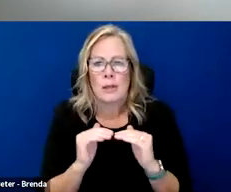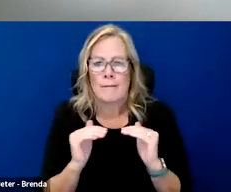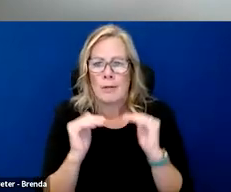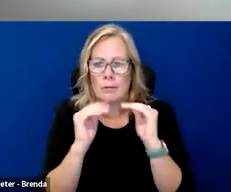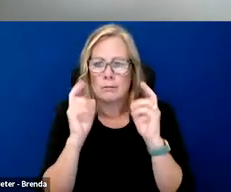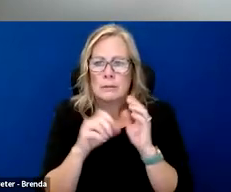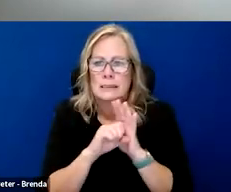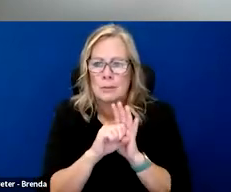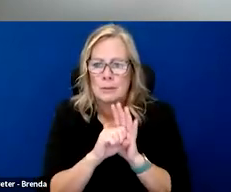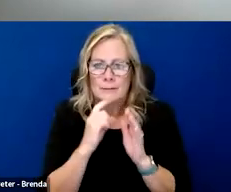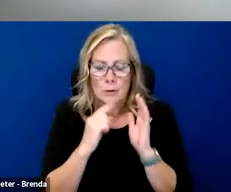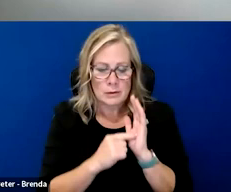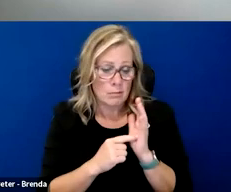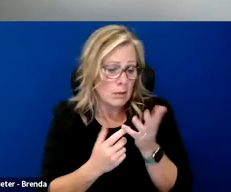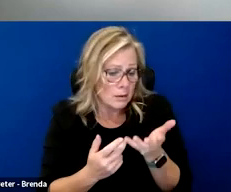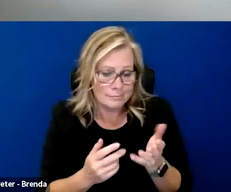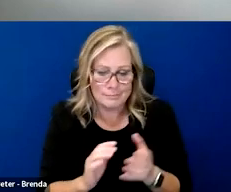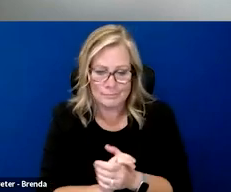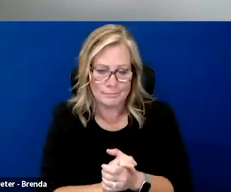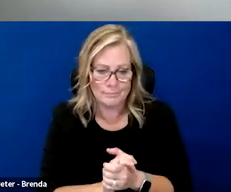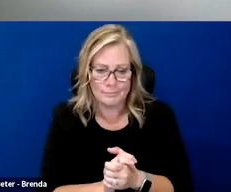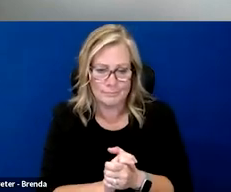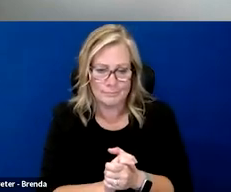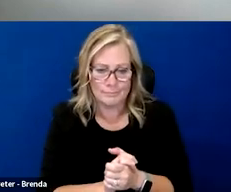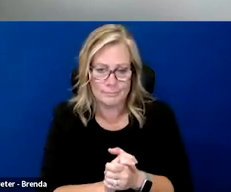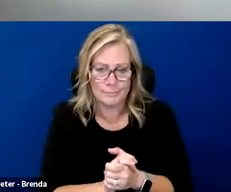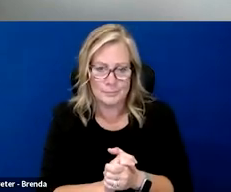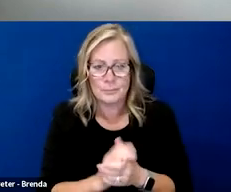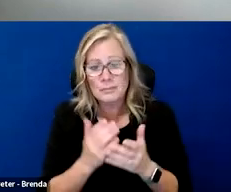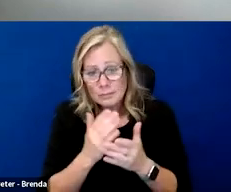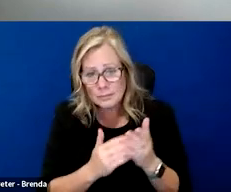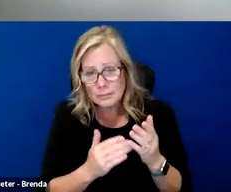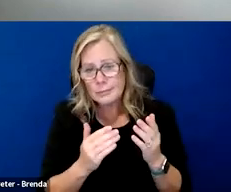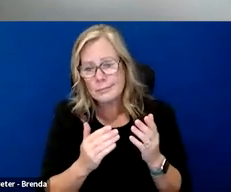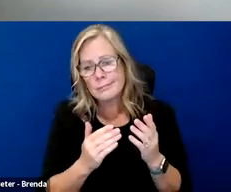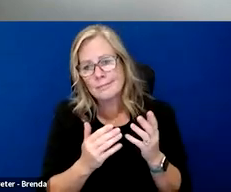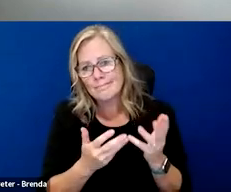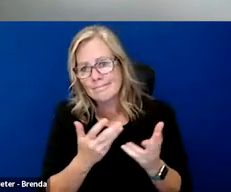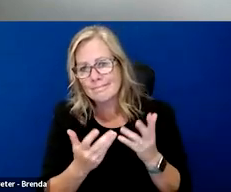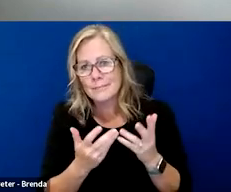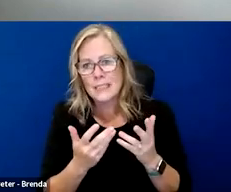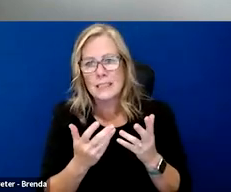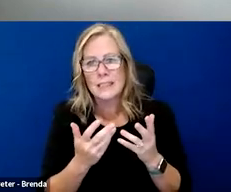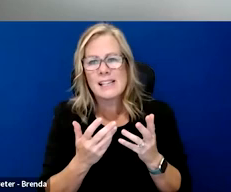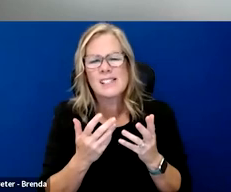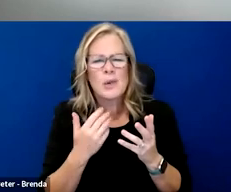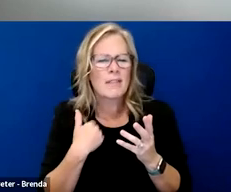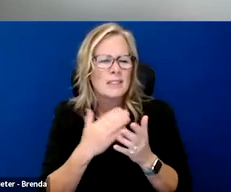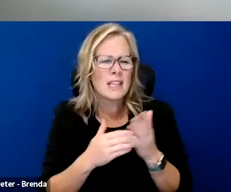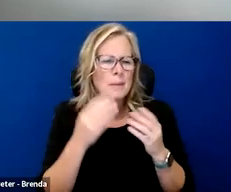these are things that we have some information, some graphics and so on about